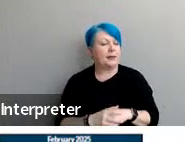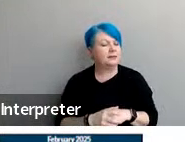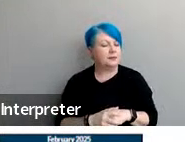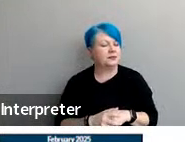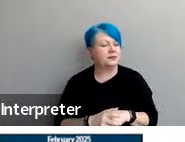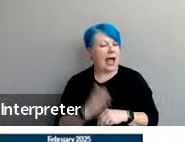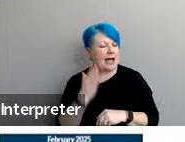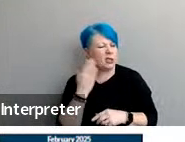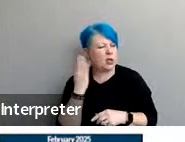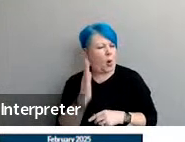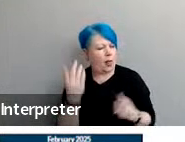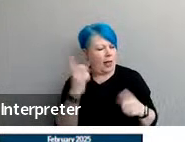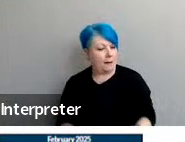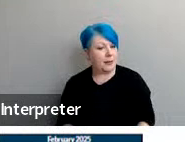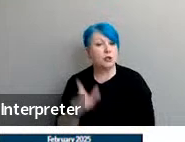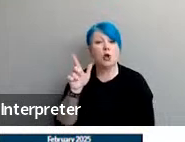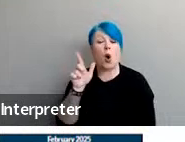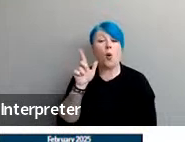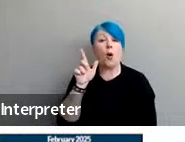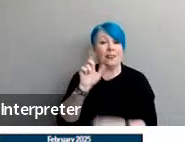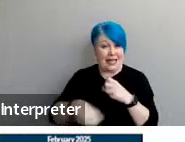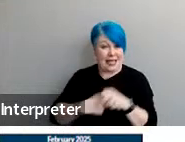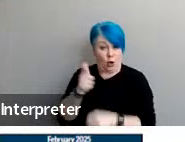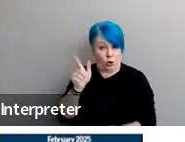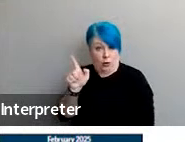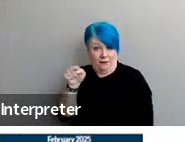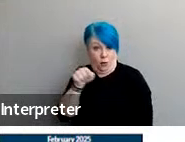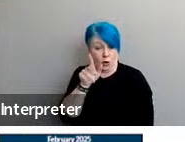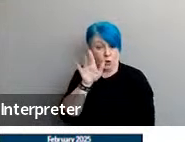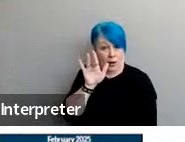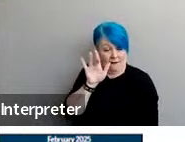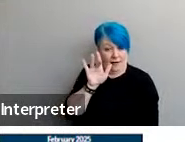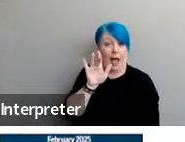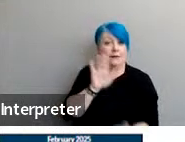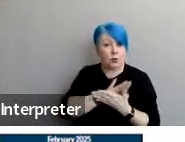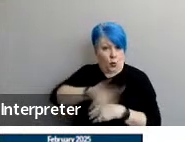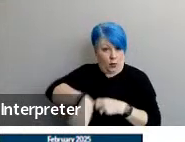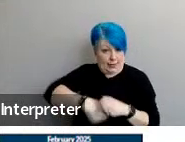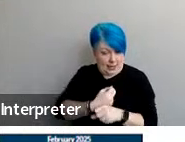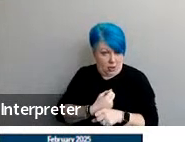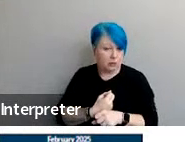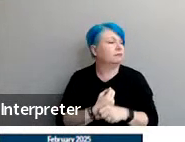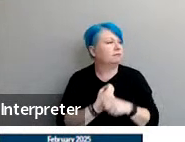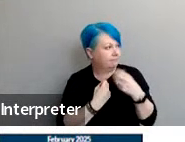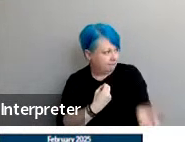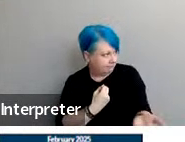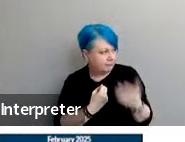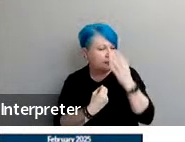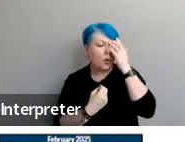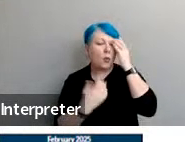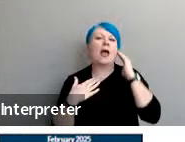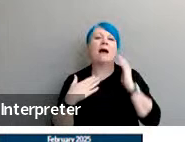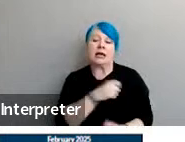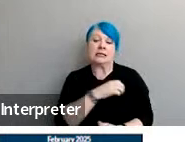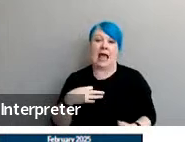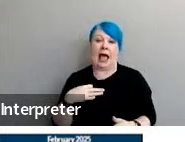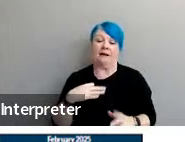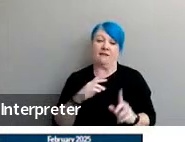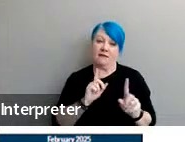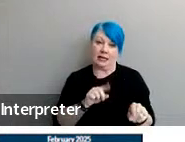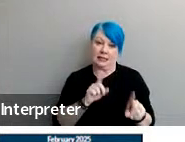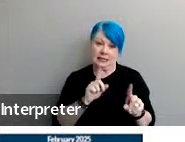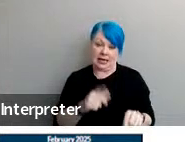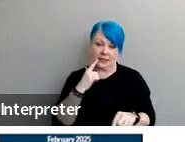I know it's going to happen. 24-25 school calendar. So here are some of the dates that we are together going to do. Of course, staff attendance, because in our